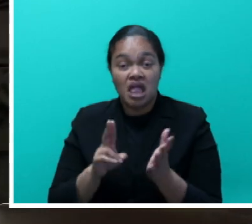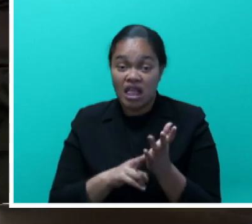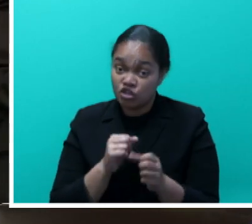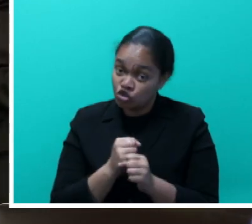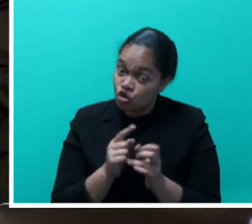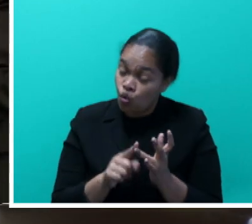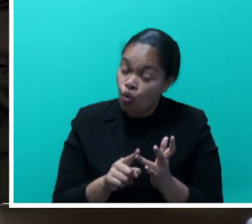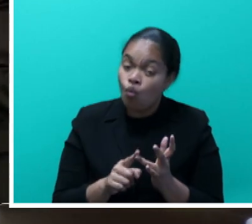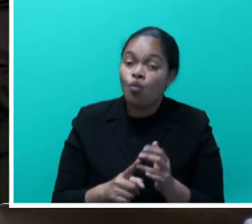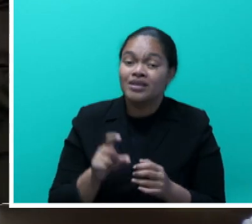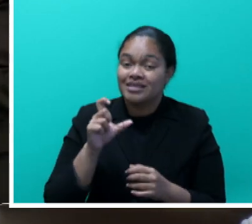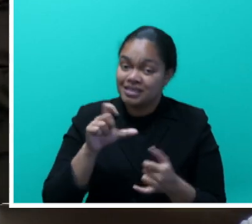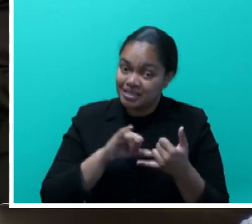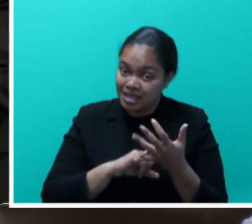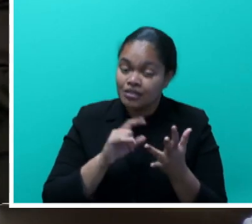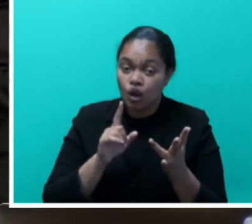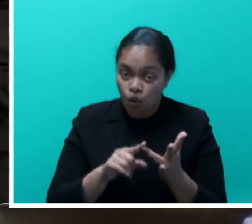NGOs and CSOs,